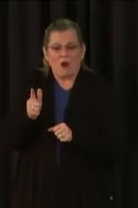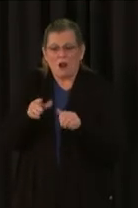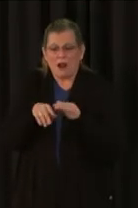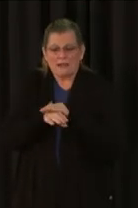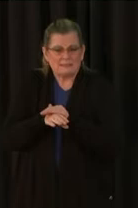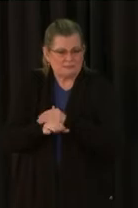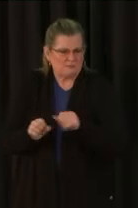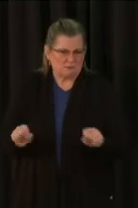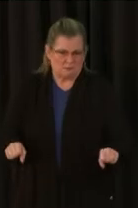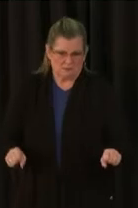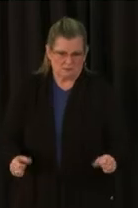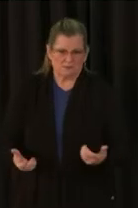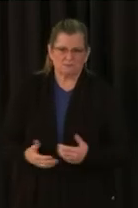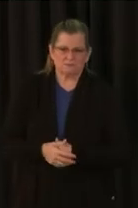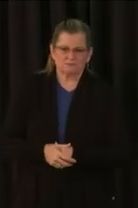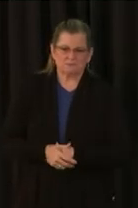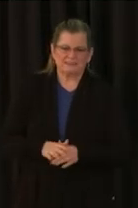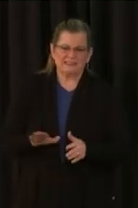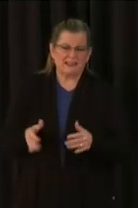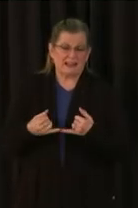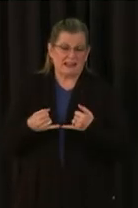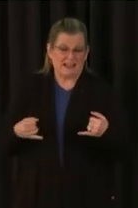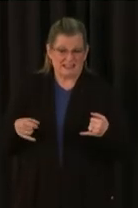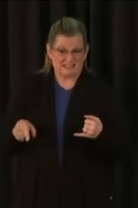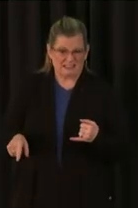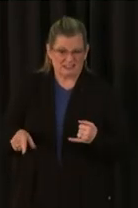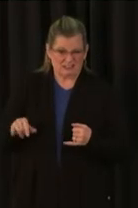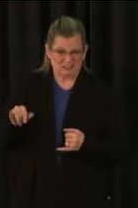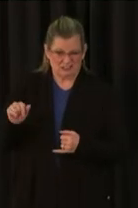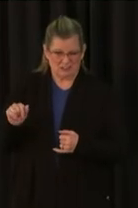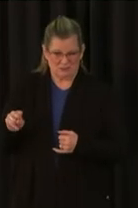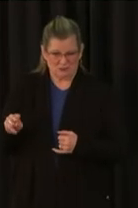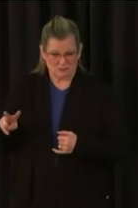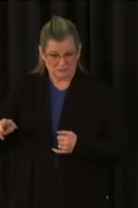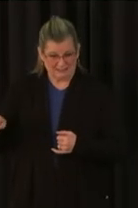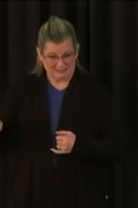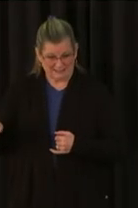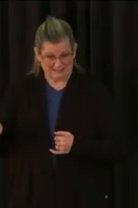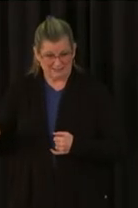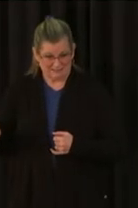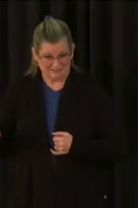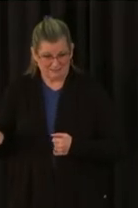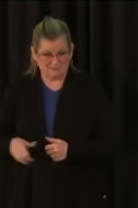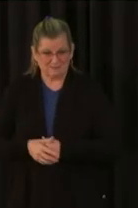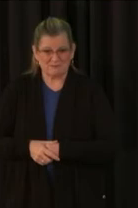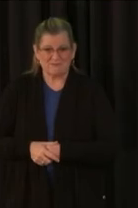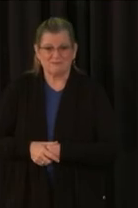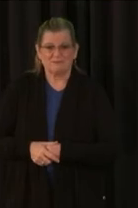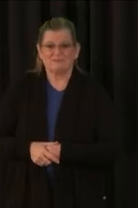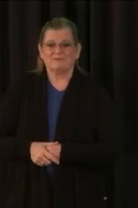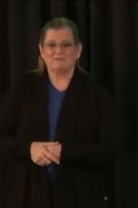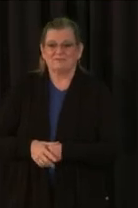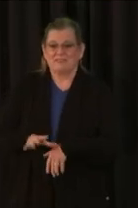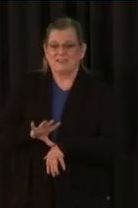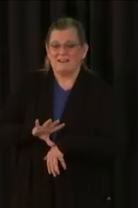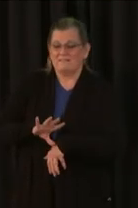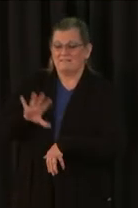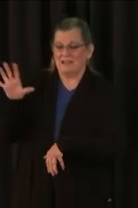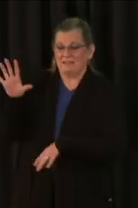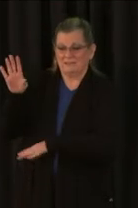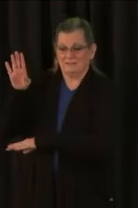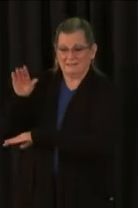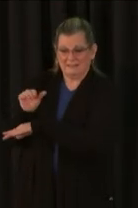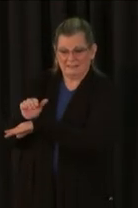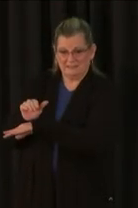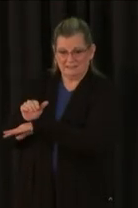week. Again, the deadline is Friday, January 22nd, 2021 at 5 p.m. And then, obviously,